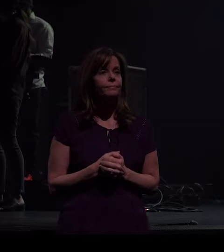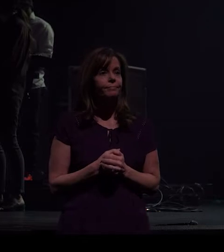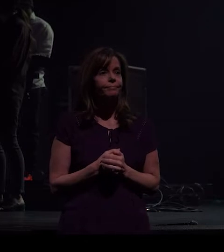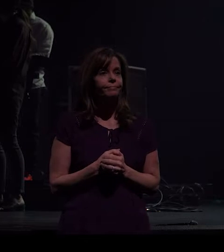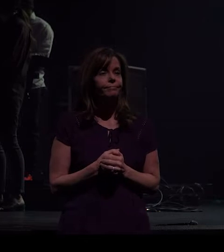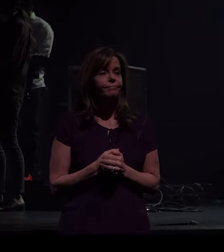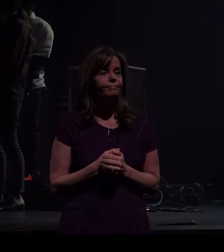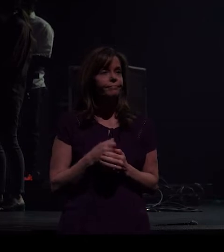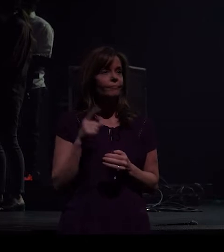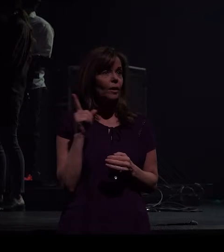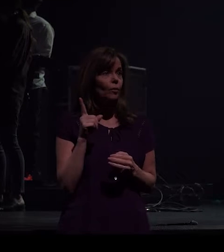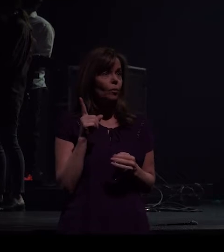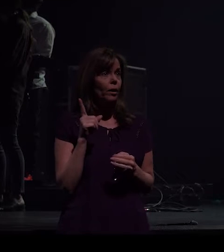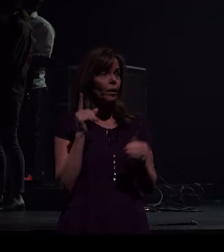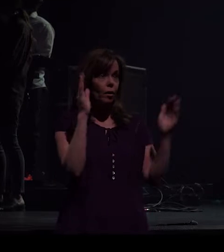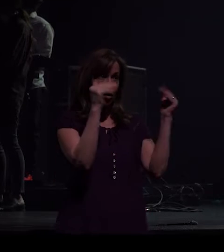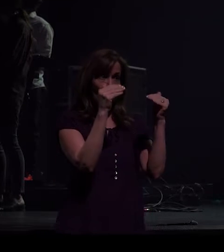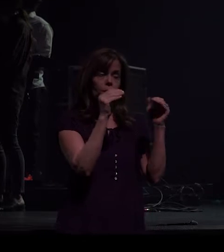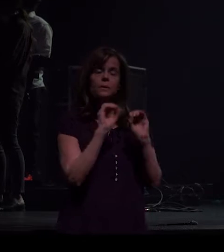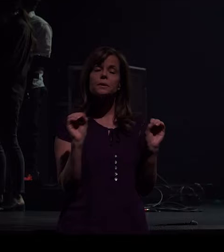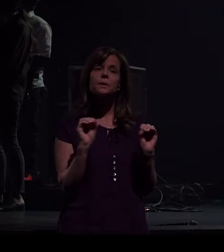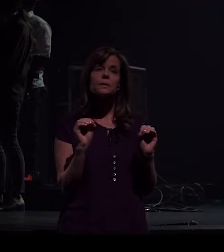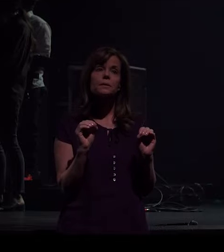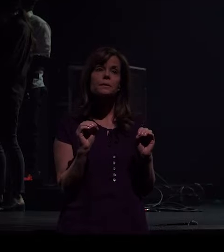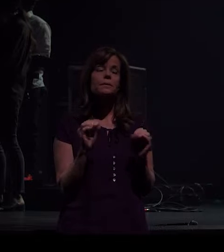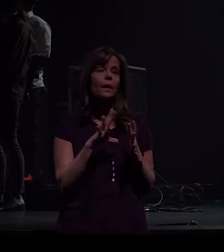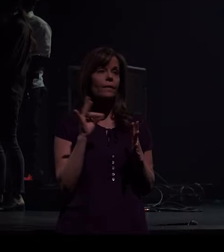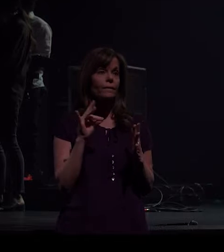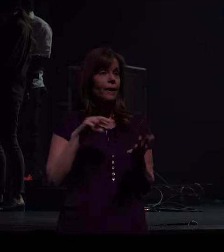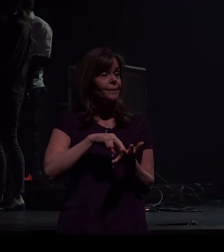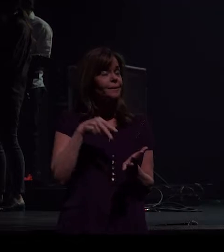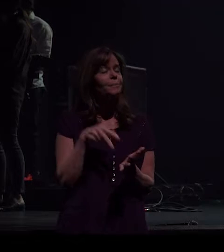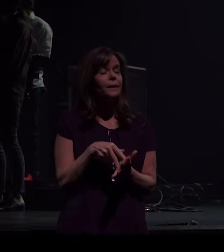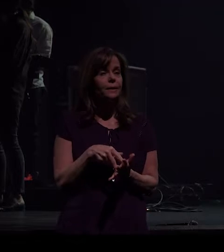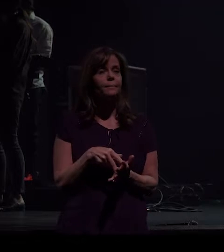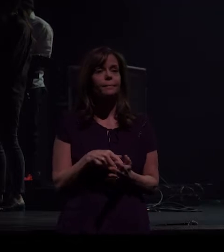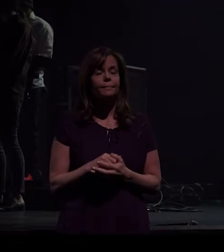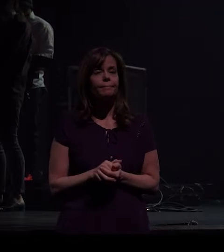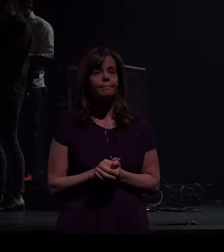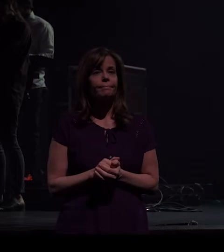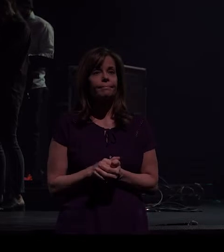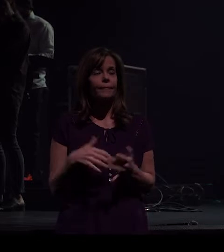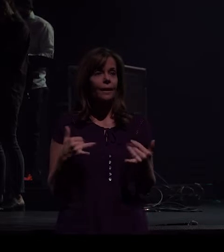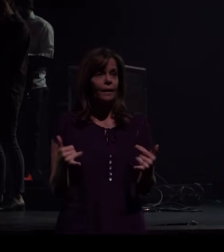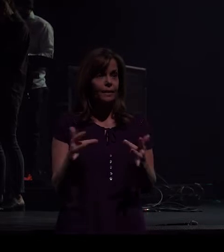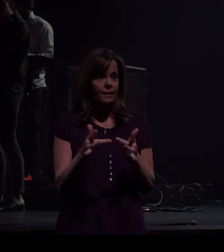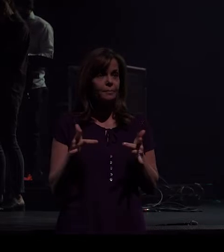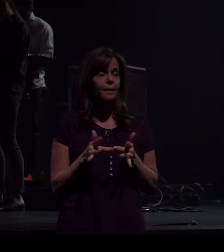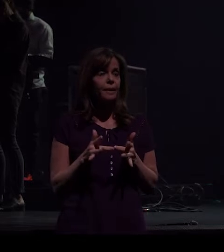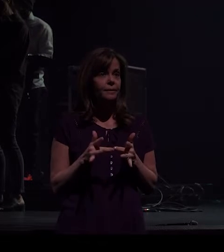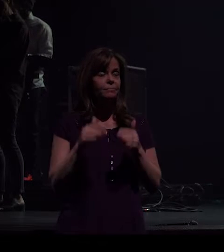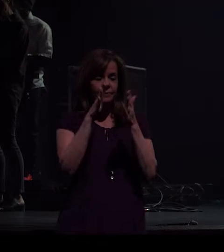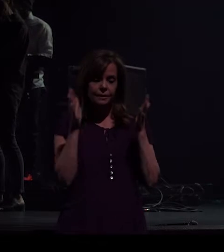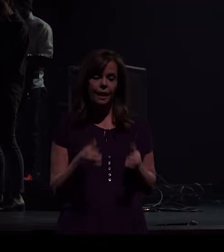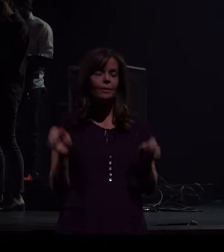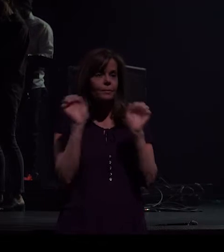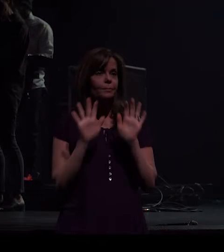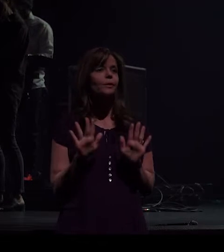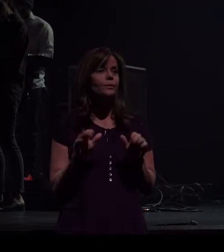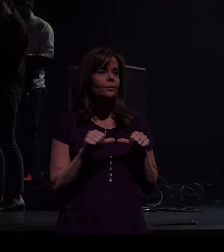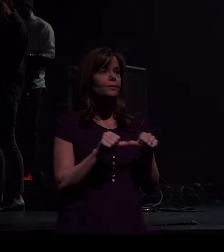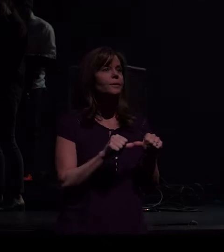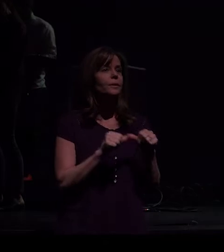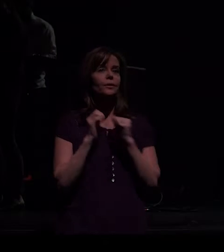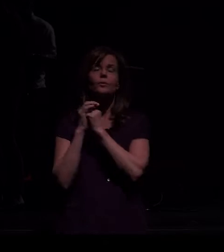where hopelessness finds purpose. This place right now, it's a house of miracles. So let's continue to worship together.